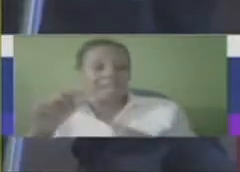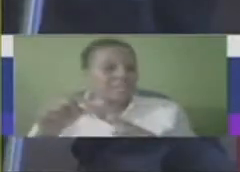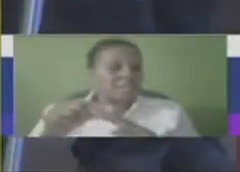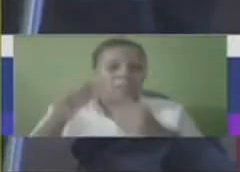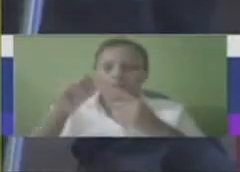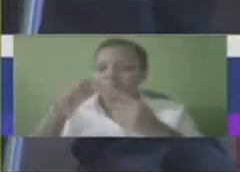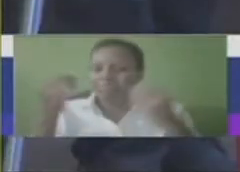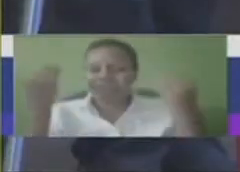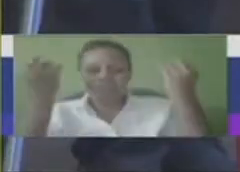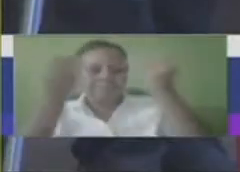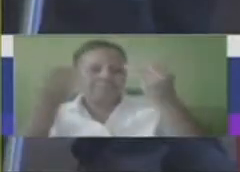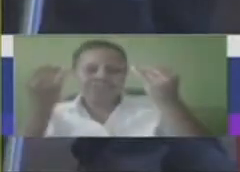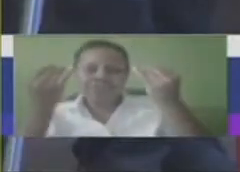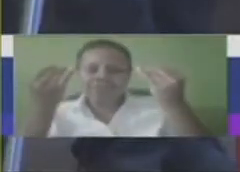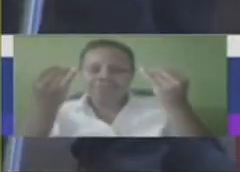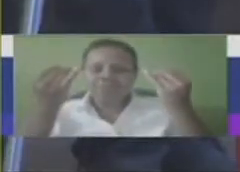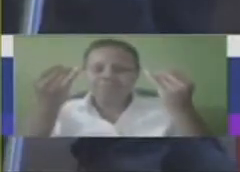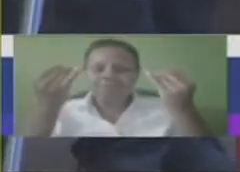stadium?